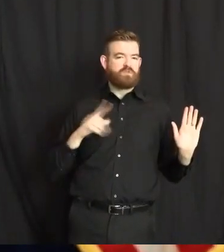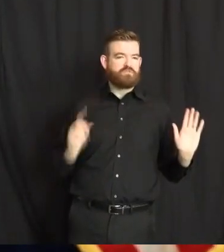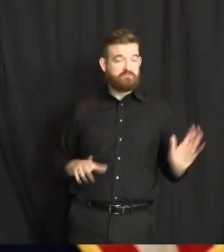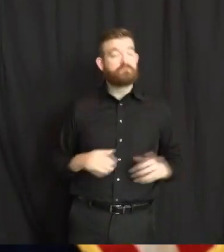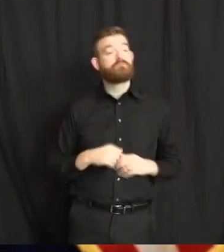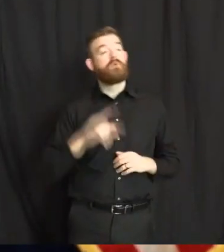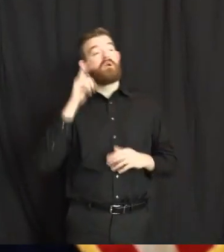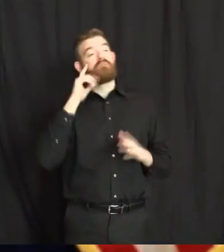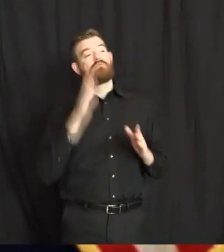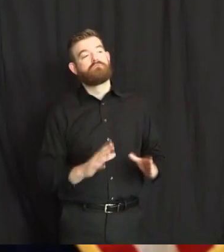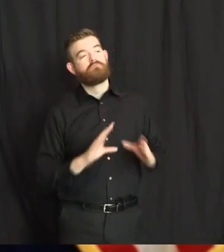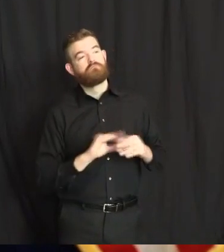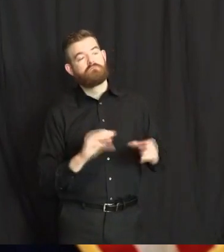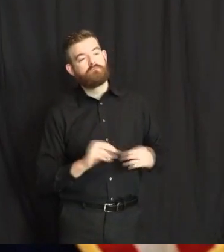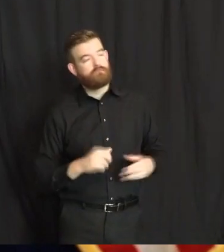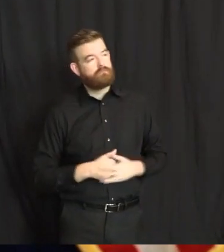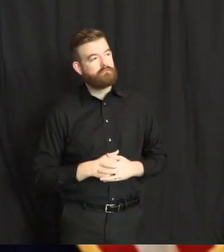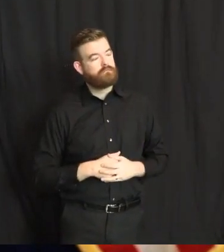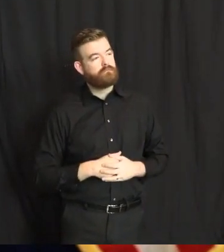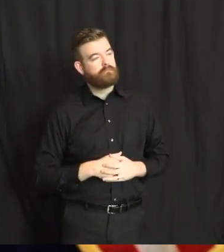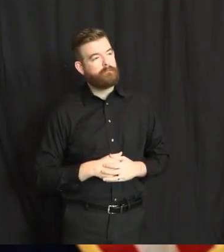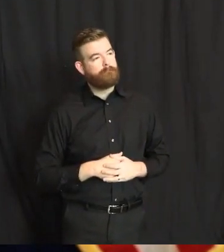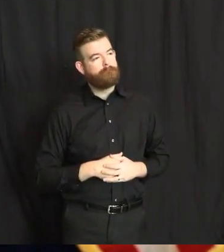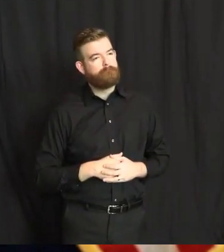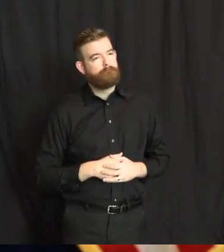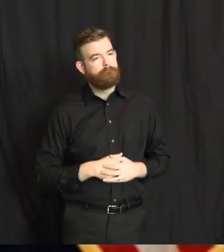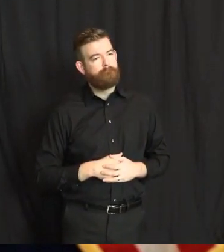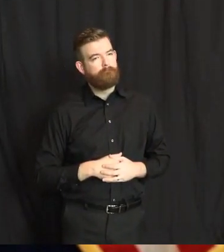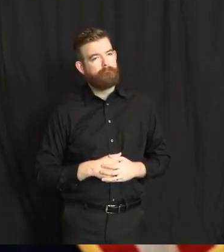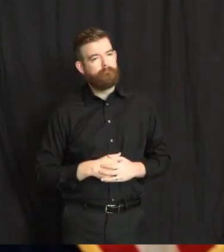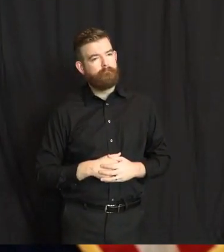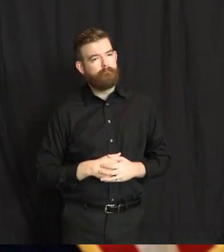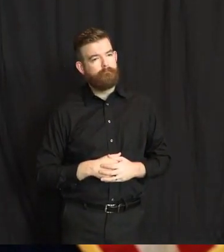states in America have done what we're about to do?